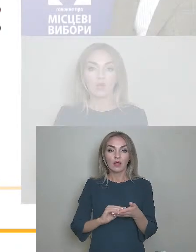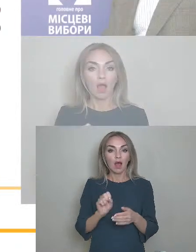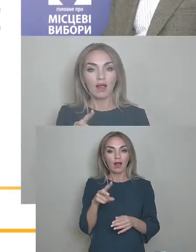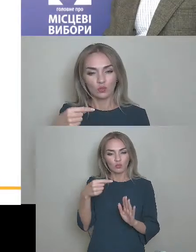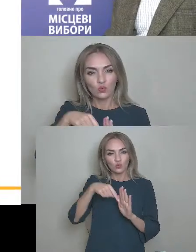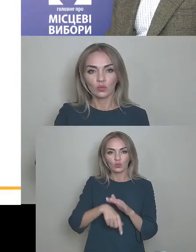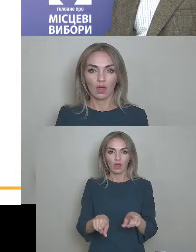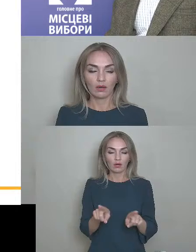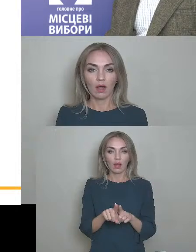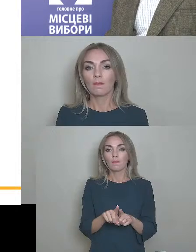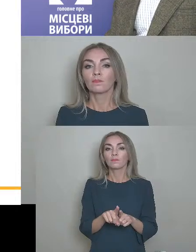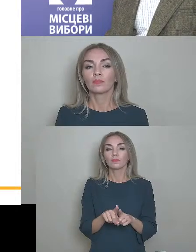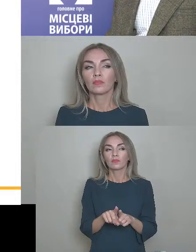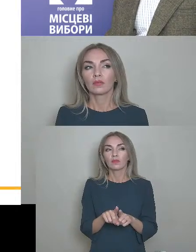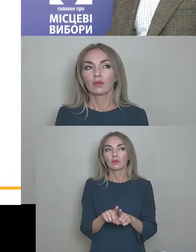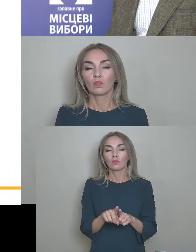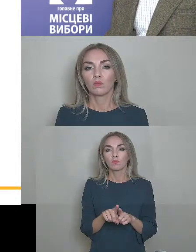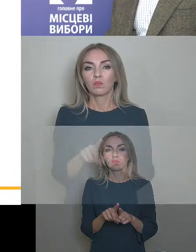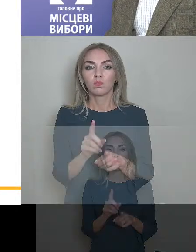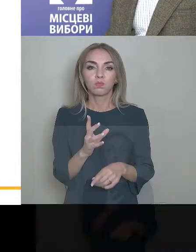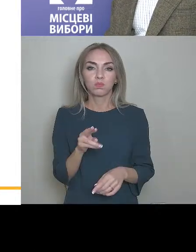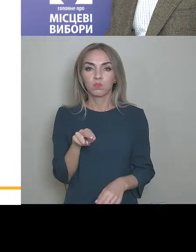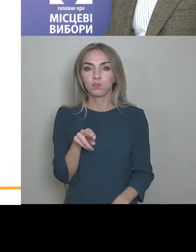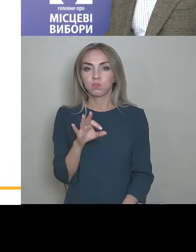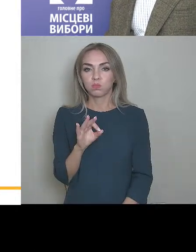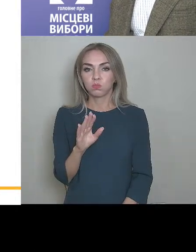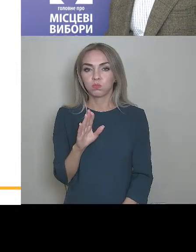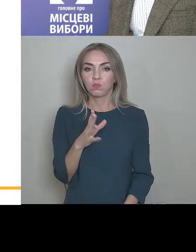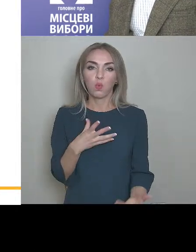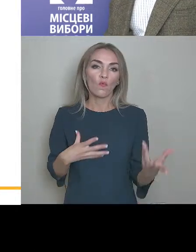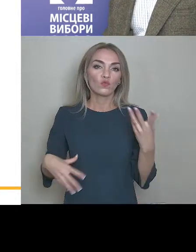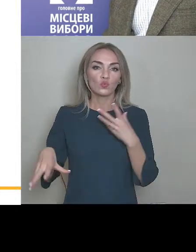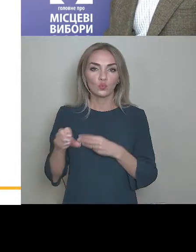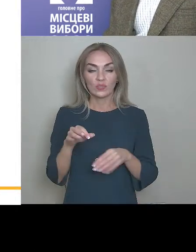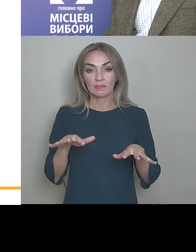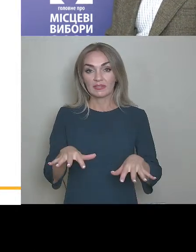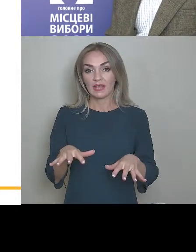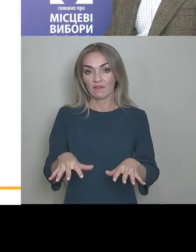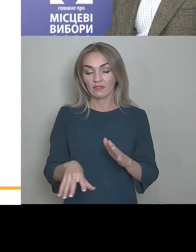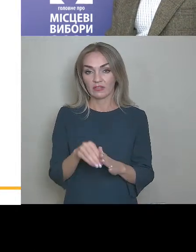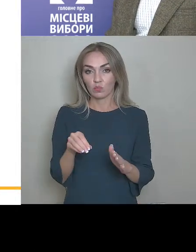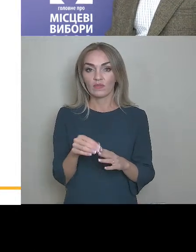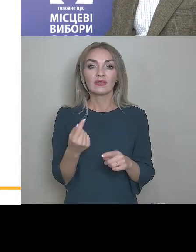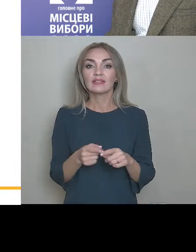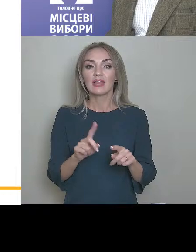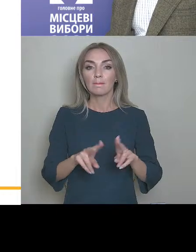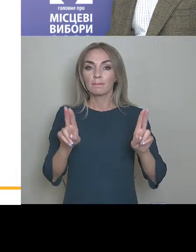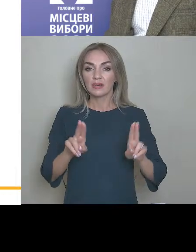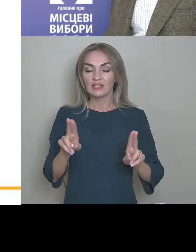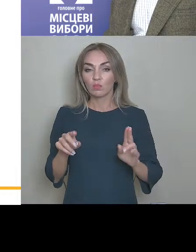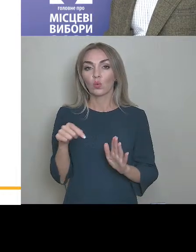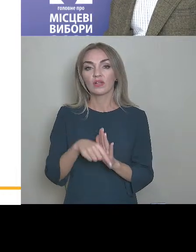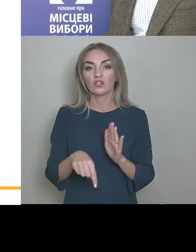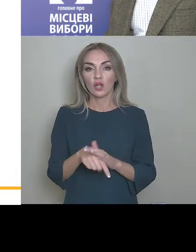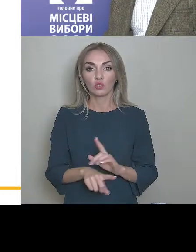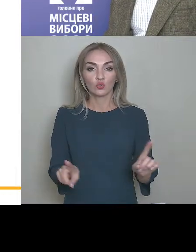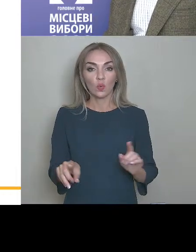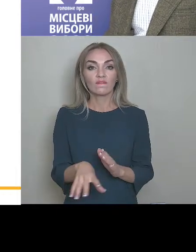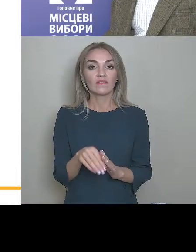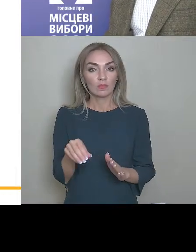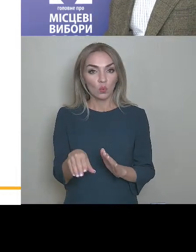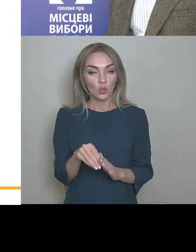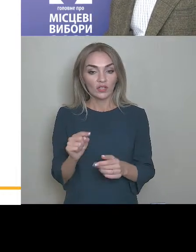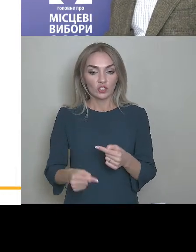the essence of this article is about the principle of universality of the local elections. And